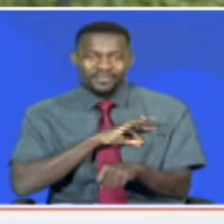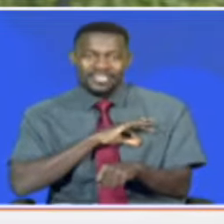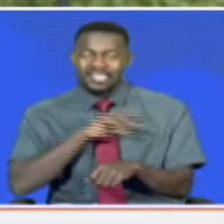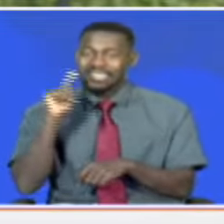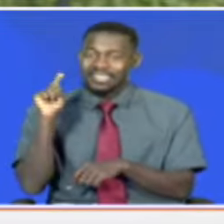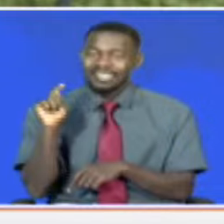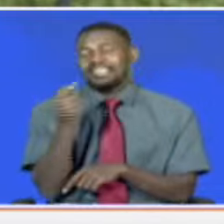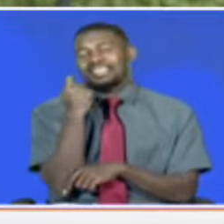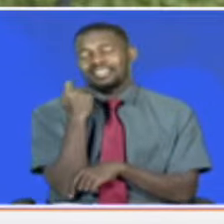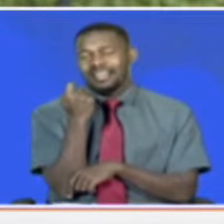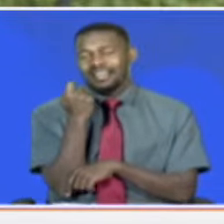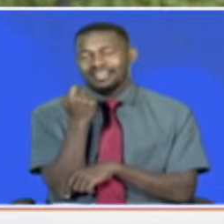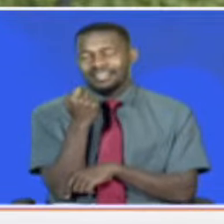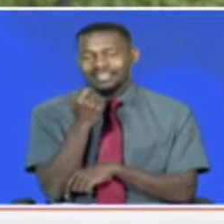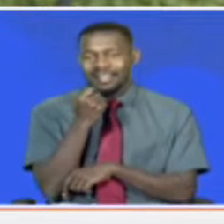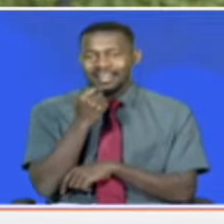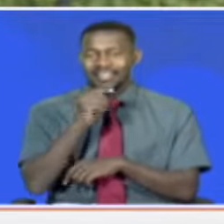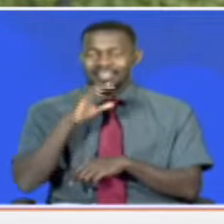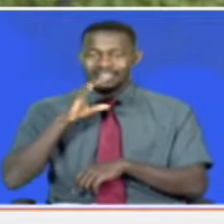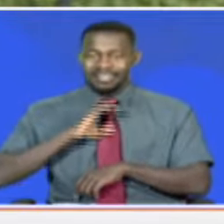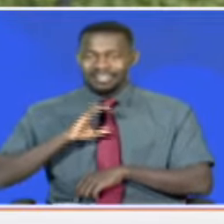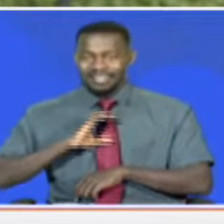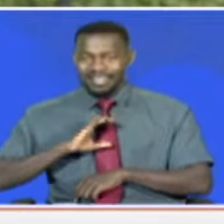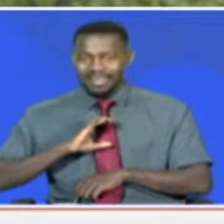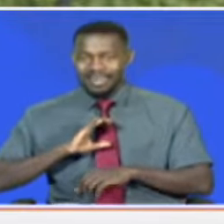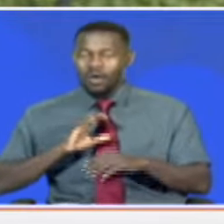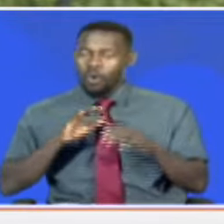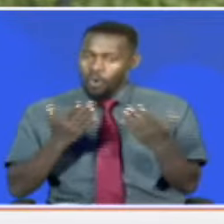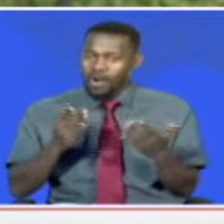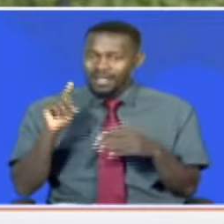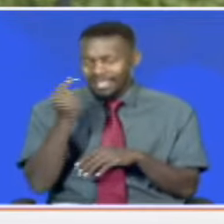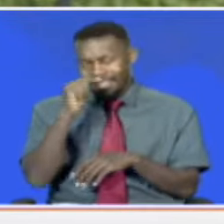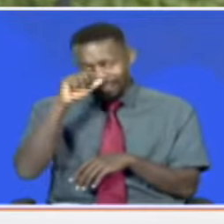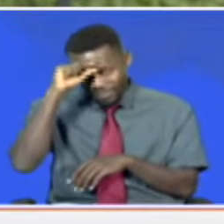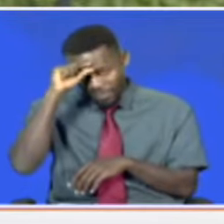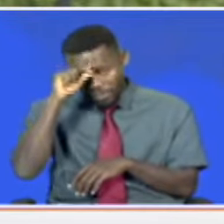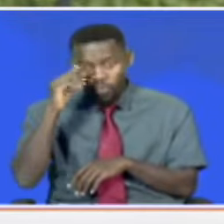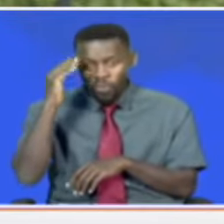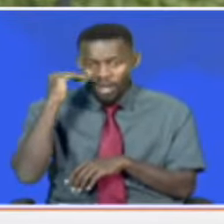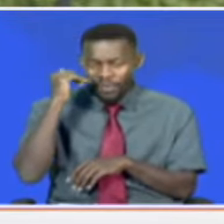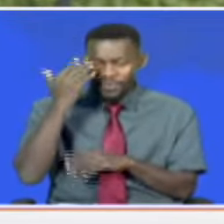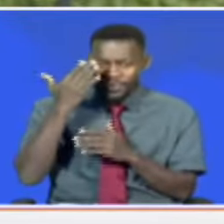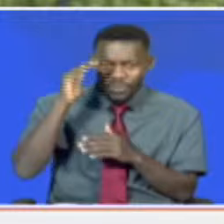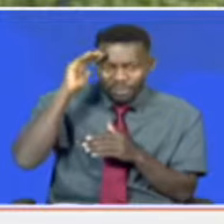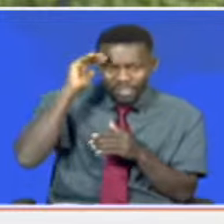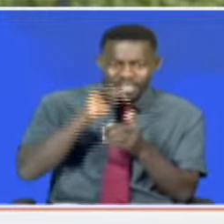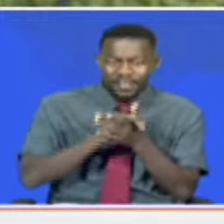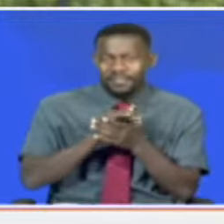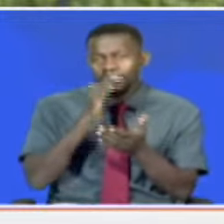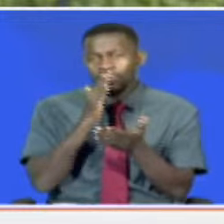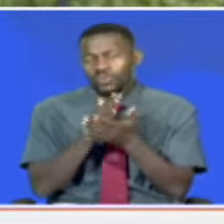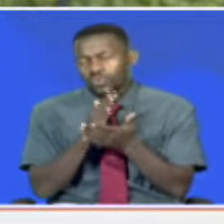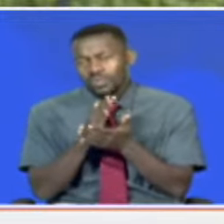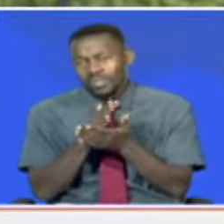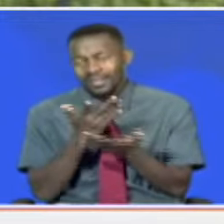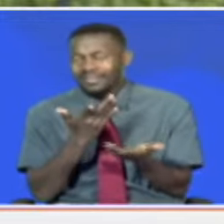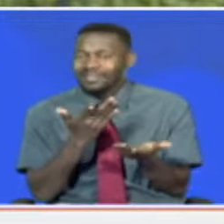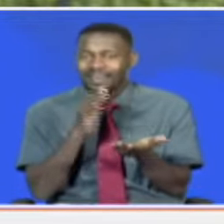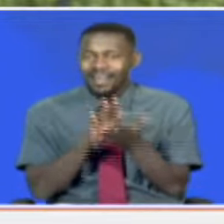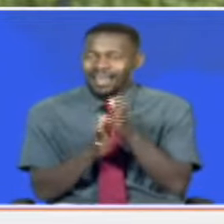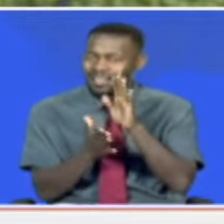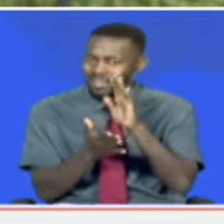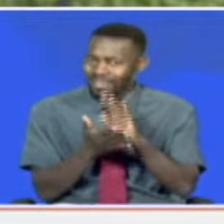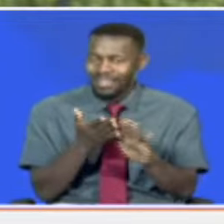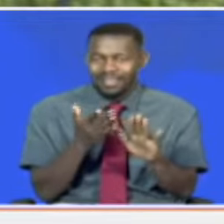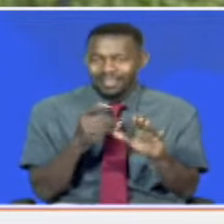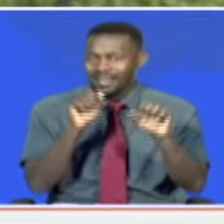Kenyan citizens and the Kenyan government, because we believe that no two countries are alike